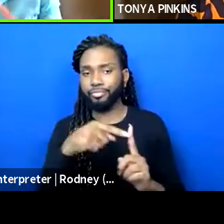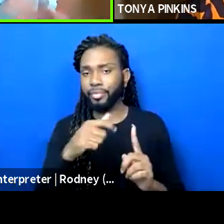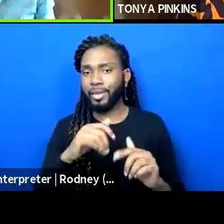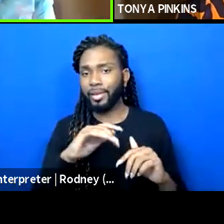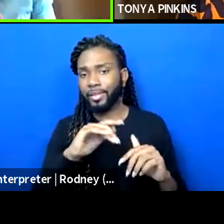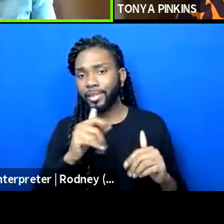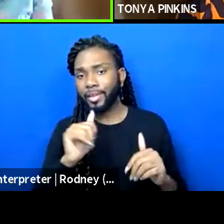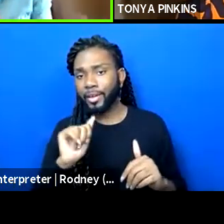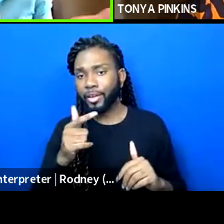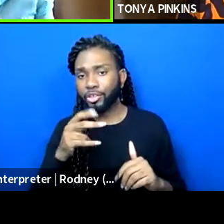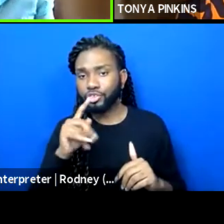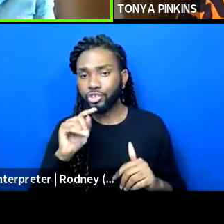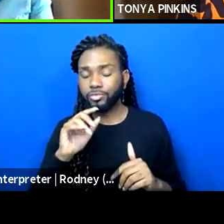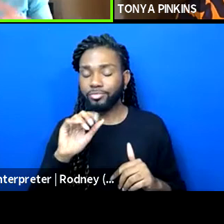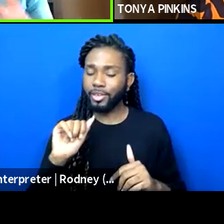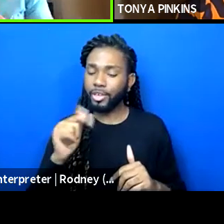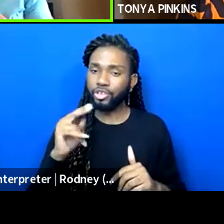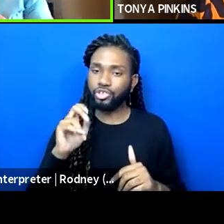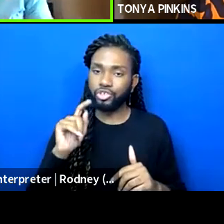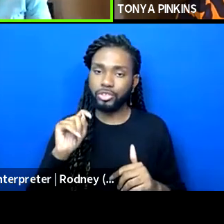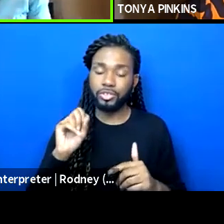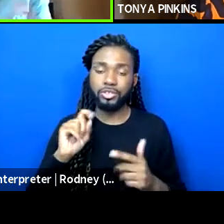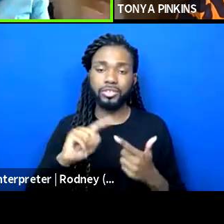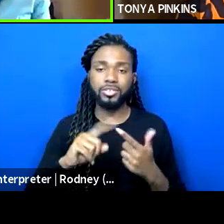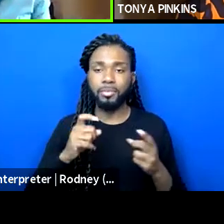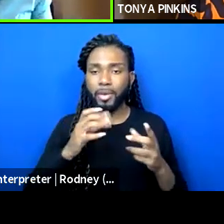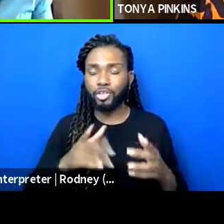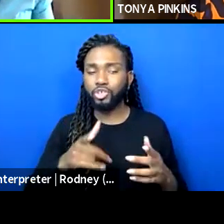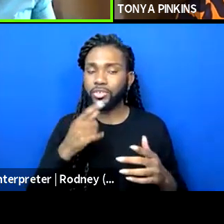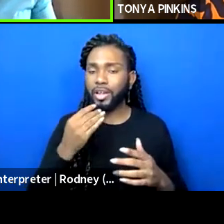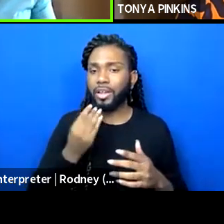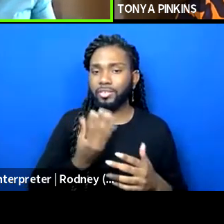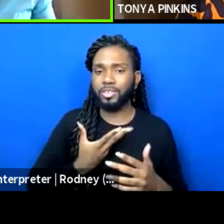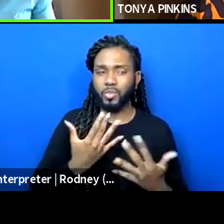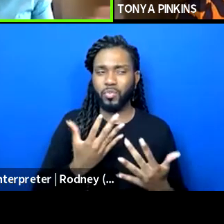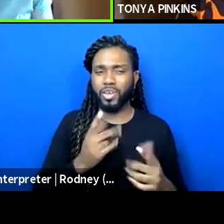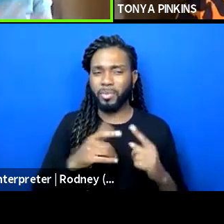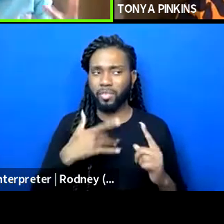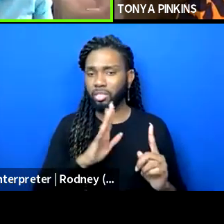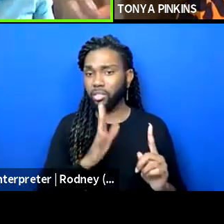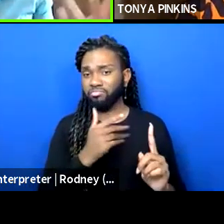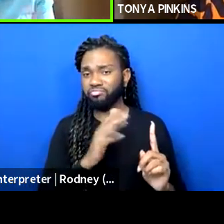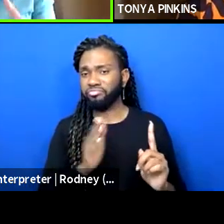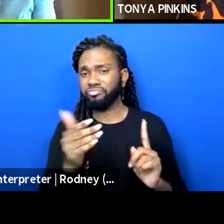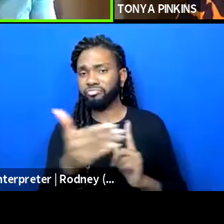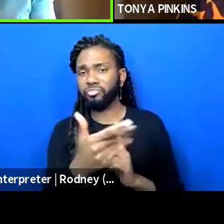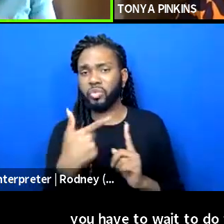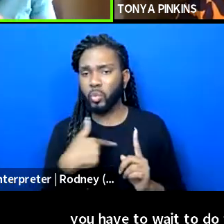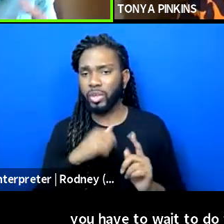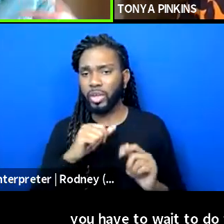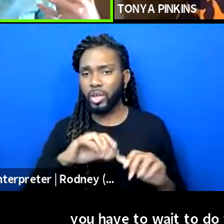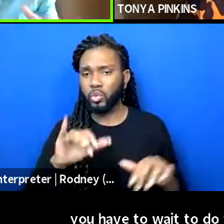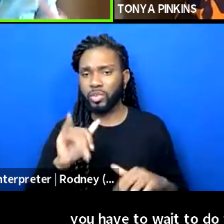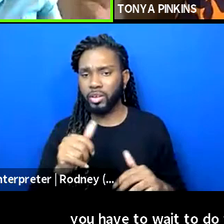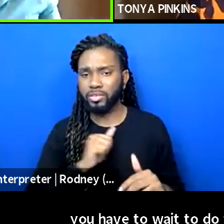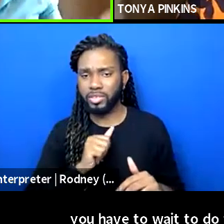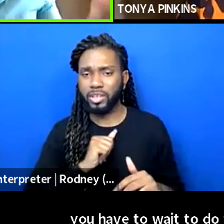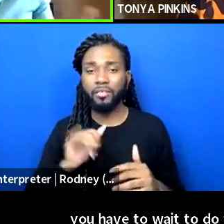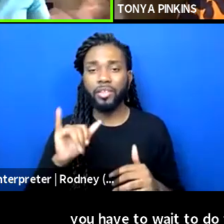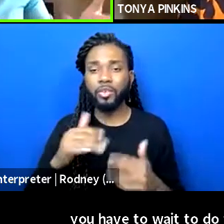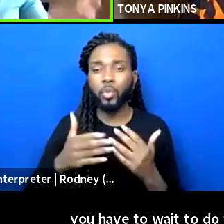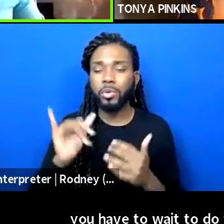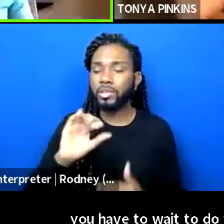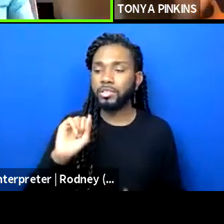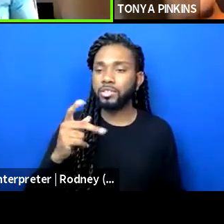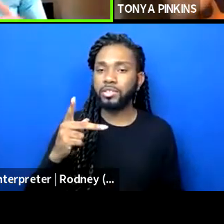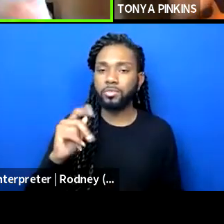who tell you like, you can't do this, or you have to wait to do this. We're like, we don't have to do any of that. It's kind of like, we're like the Spotify for creatives,